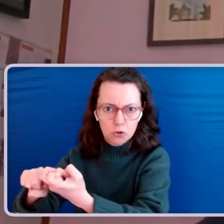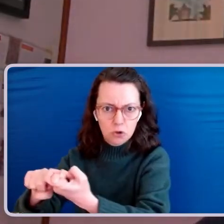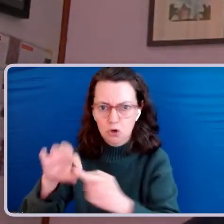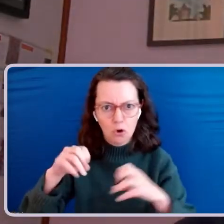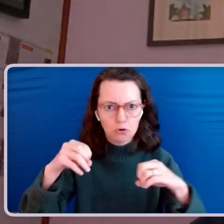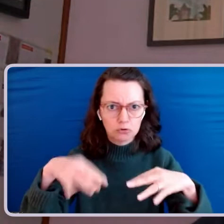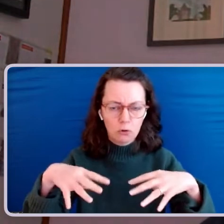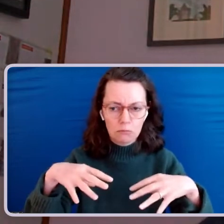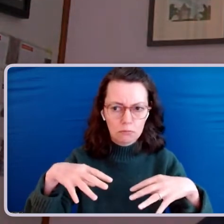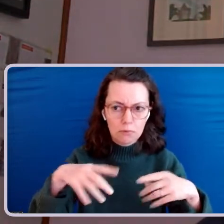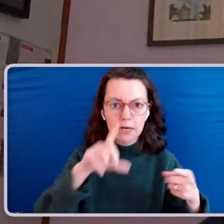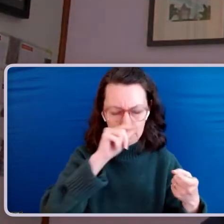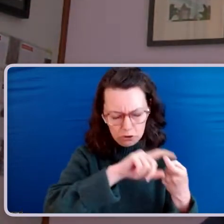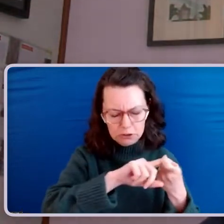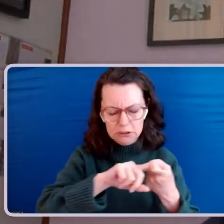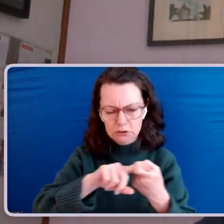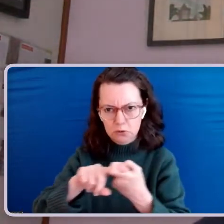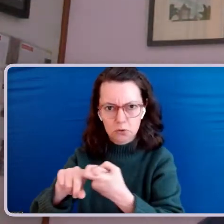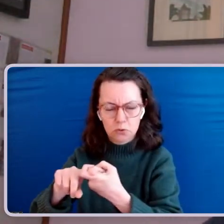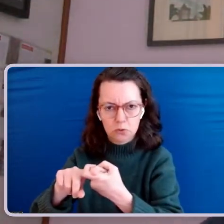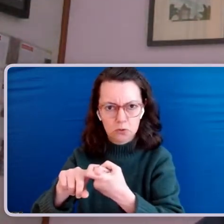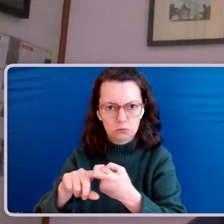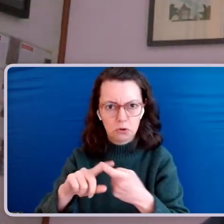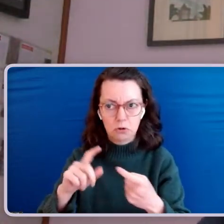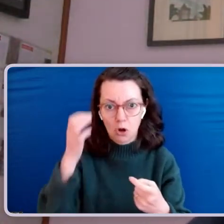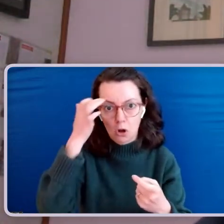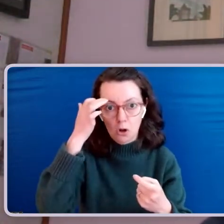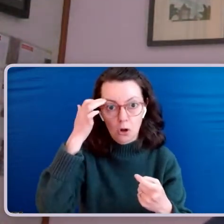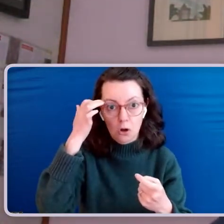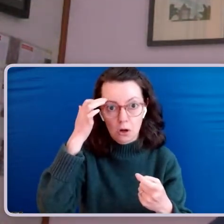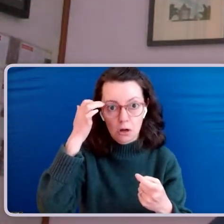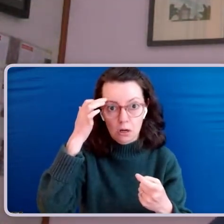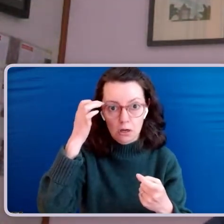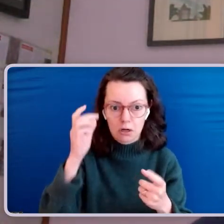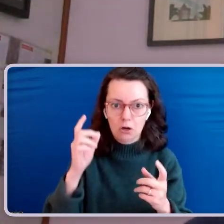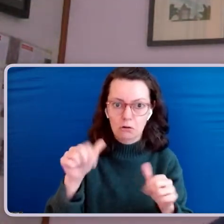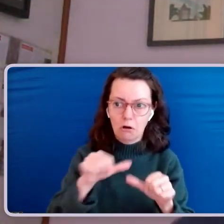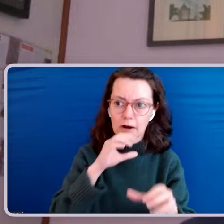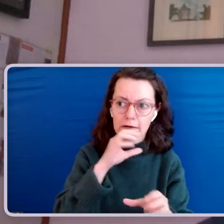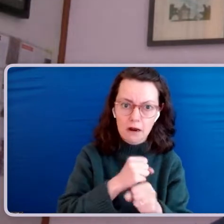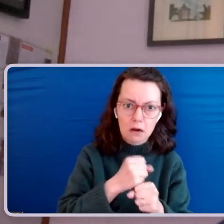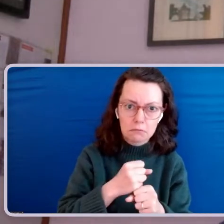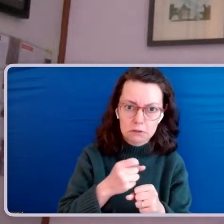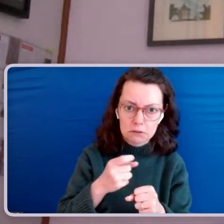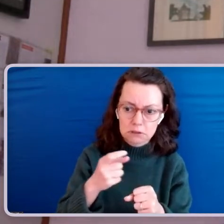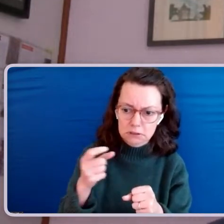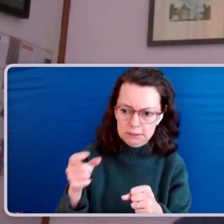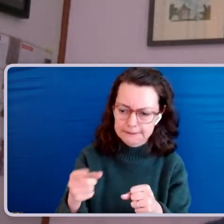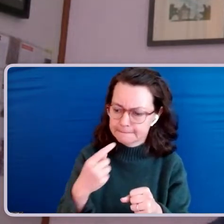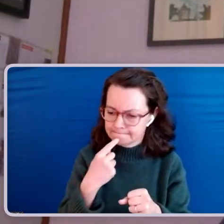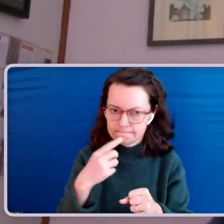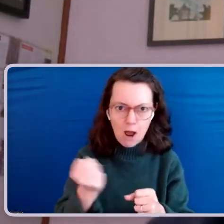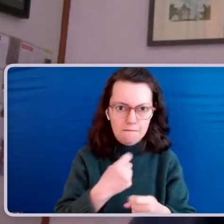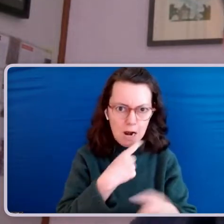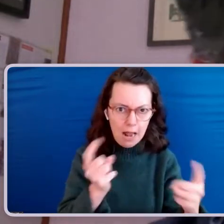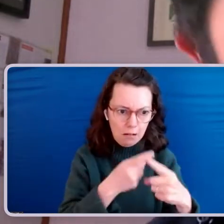ensure that you consult your parliamentarians. Okay, what are the things you really want to say? Put these things in place, and then